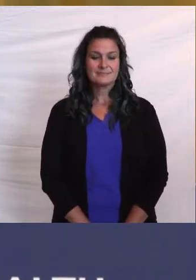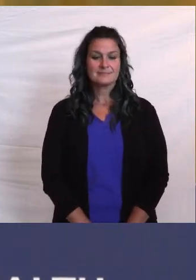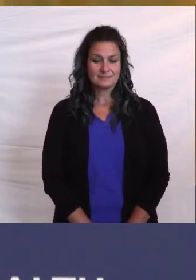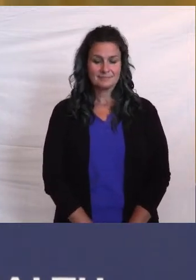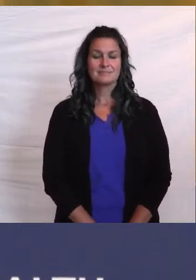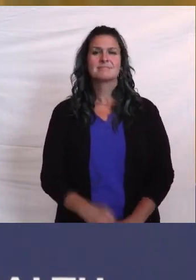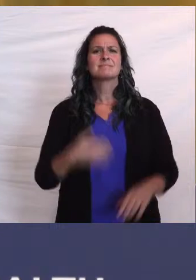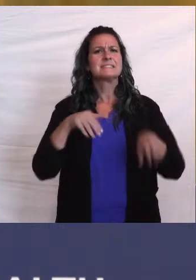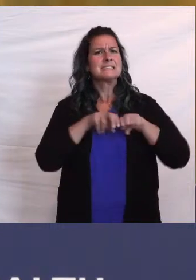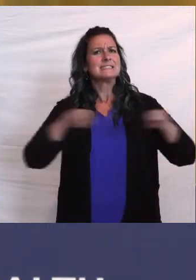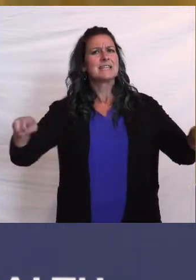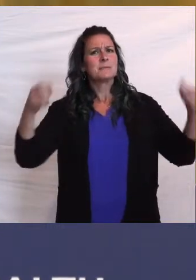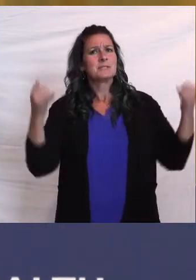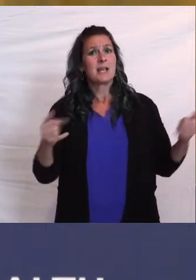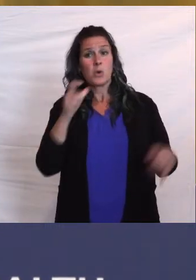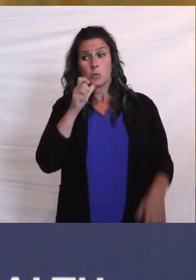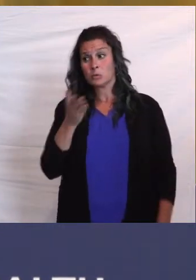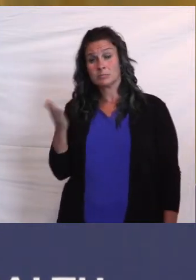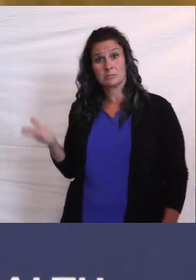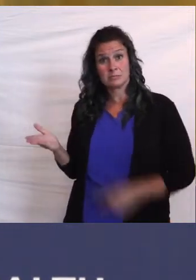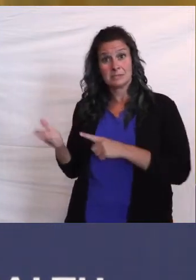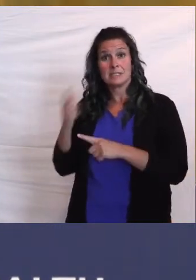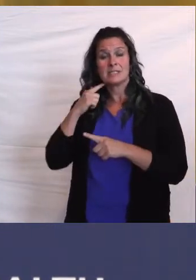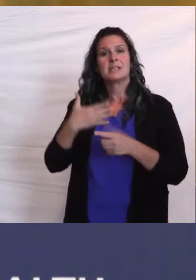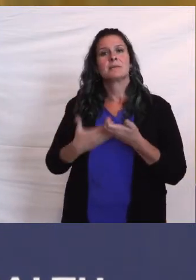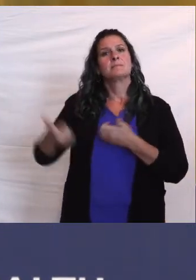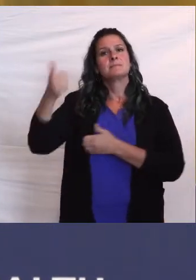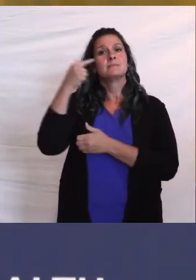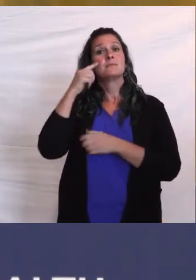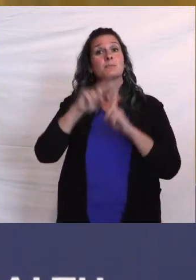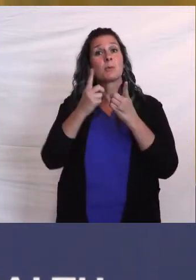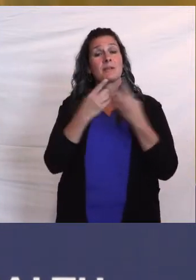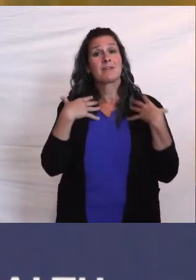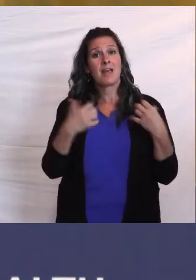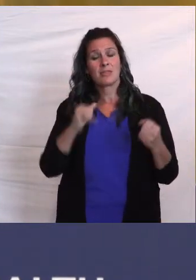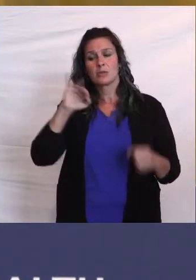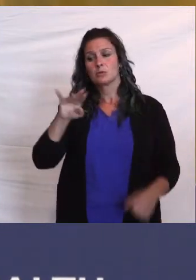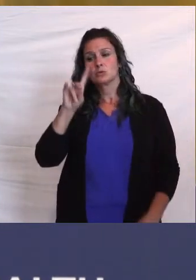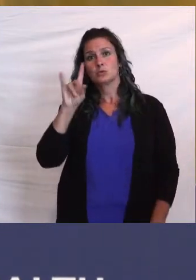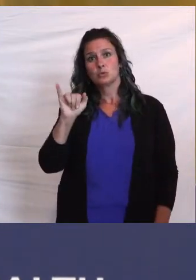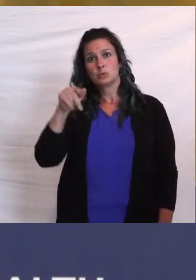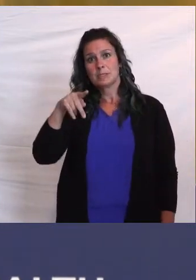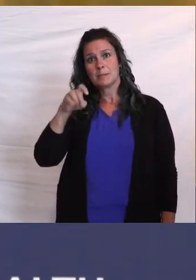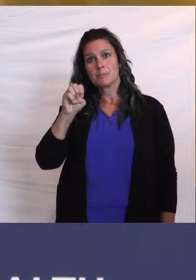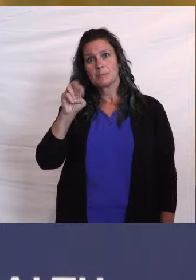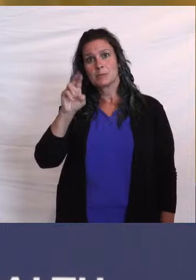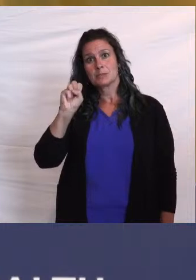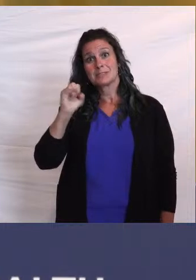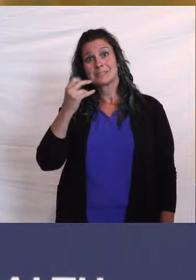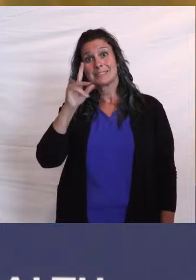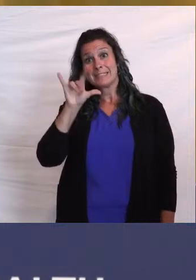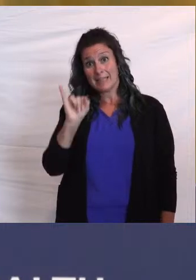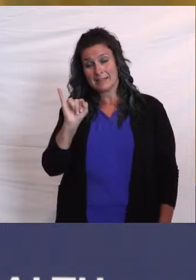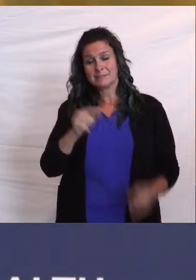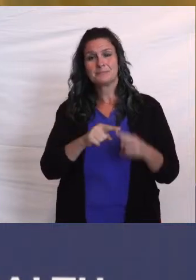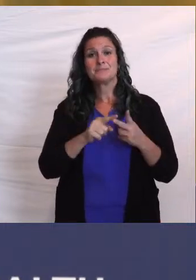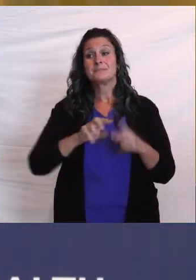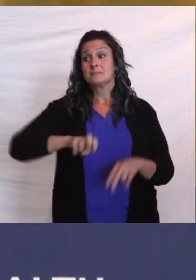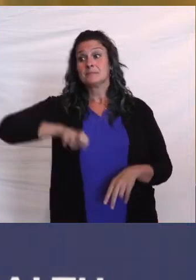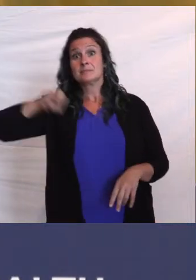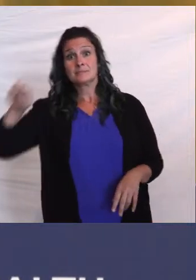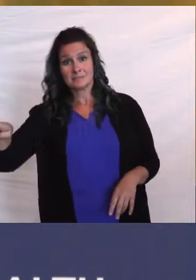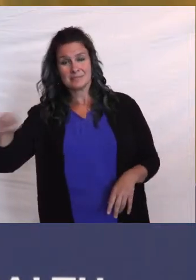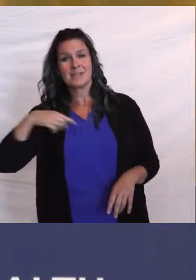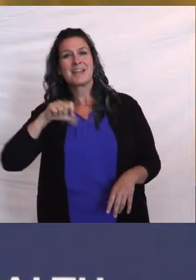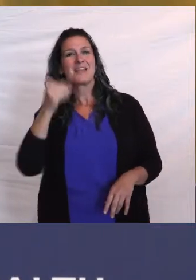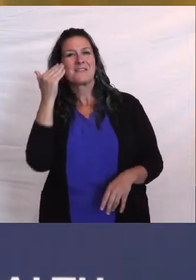Alongside me, to my right, the woman who needs no introduction, the Commissioner of the Department of Health, Judy Persicelli. To her right, another familiar